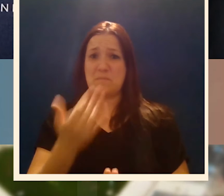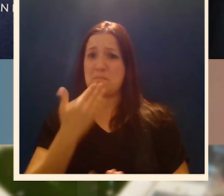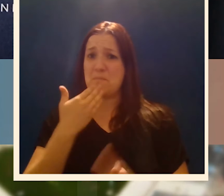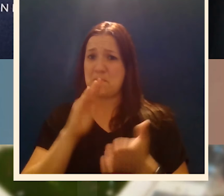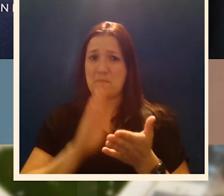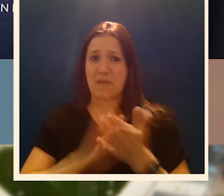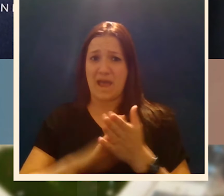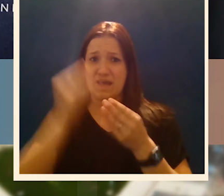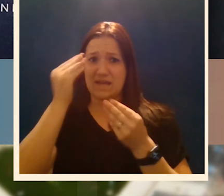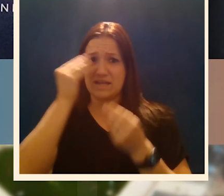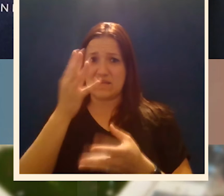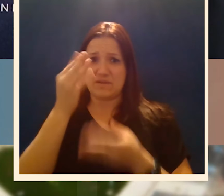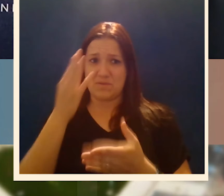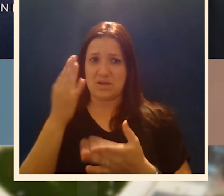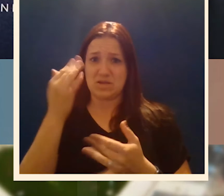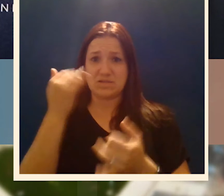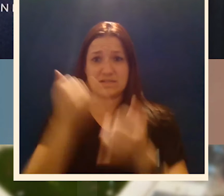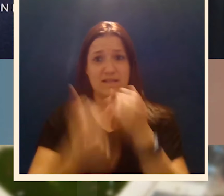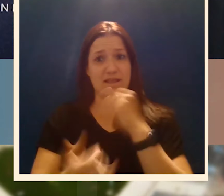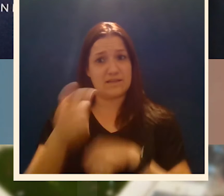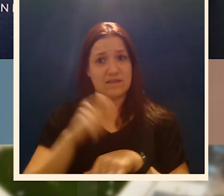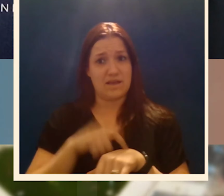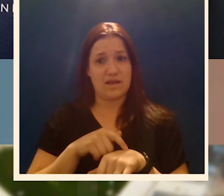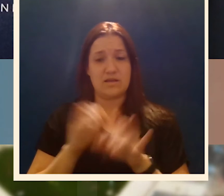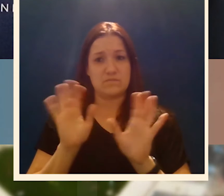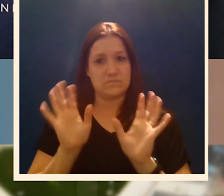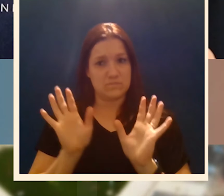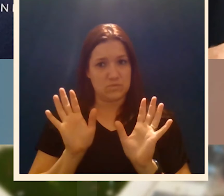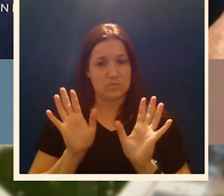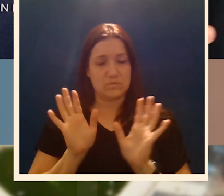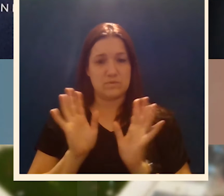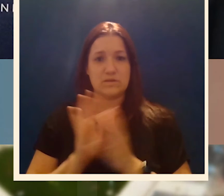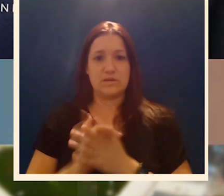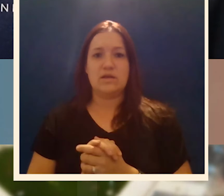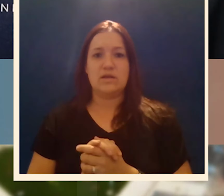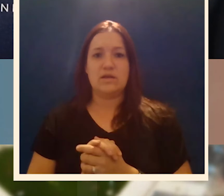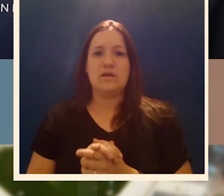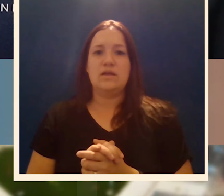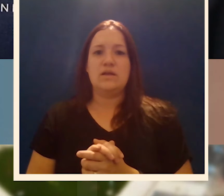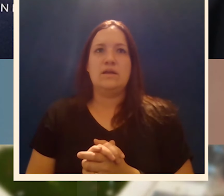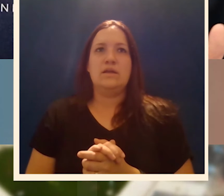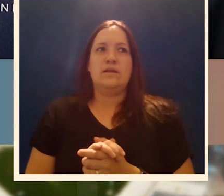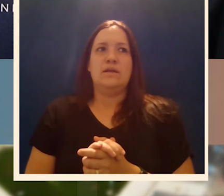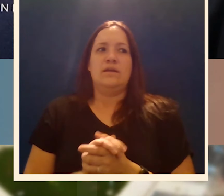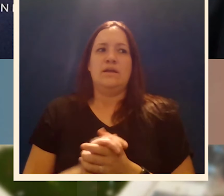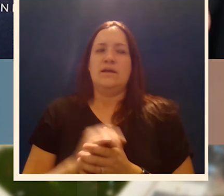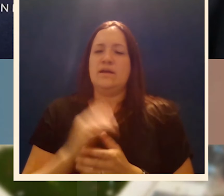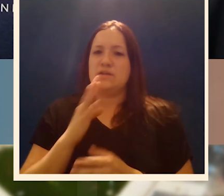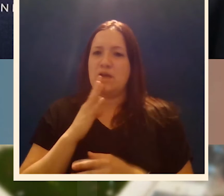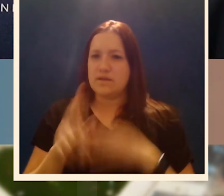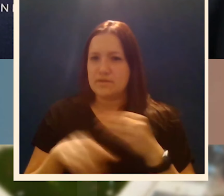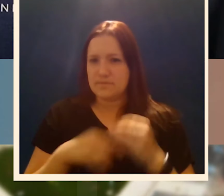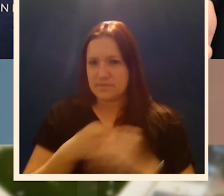we last met. So I had talked about the vaccination across